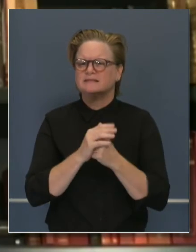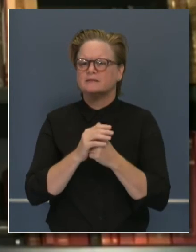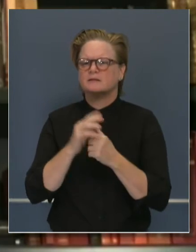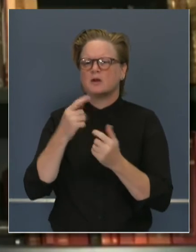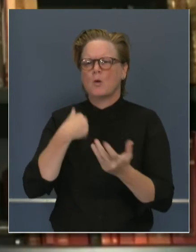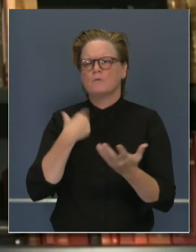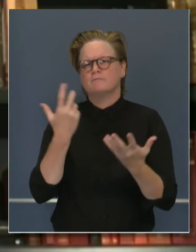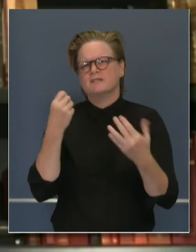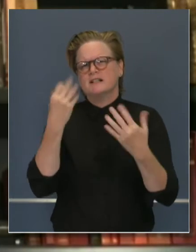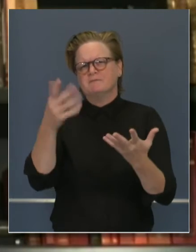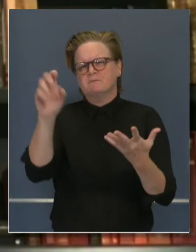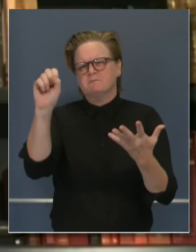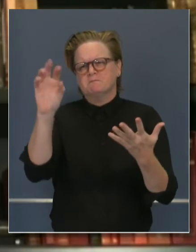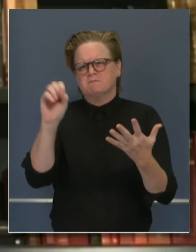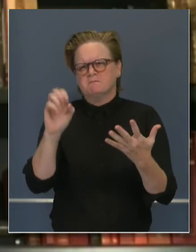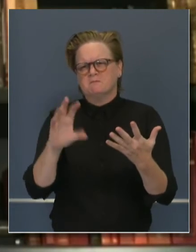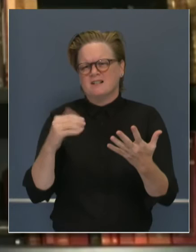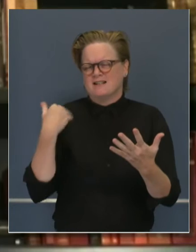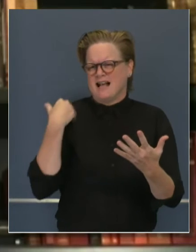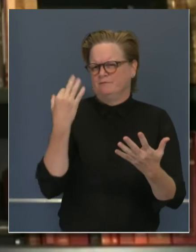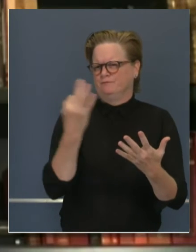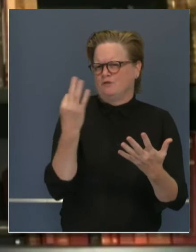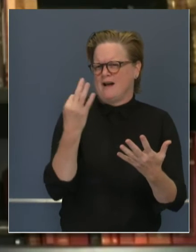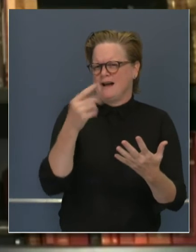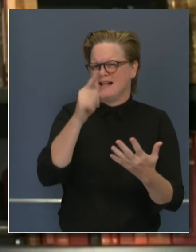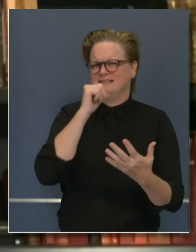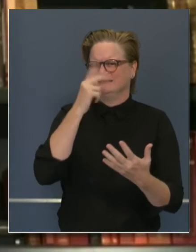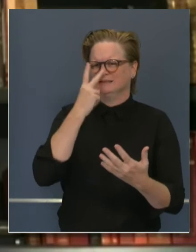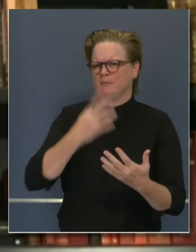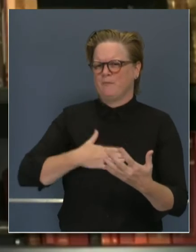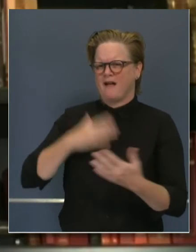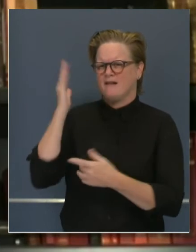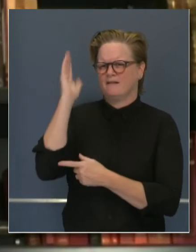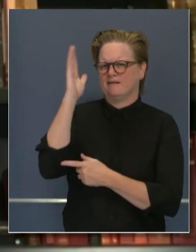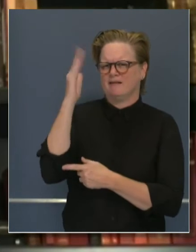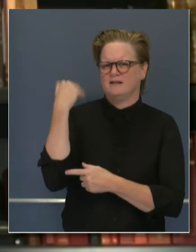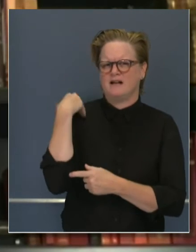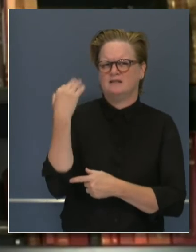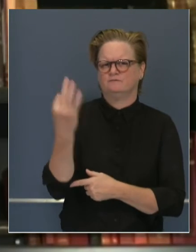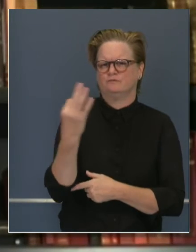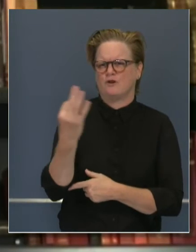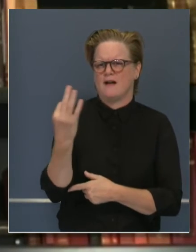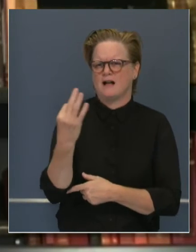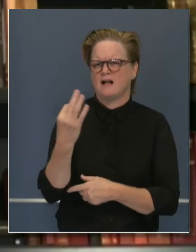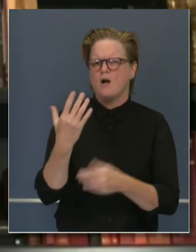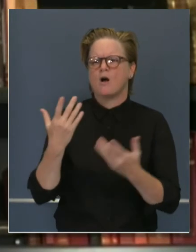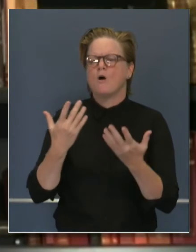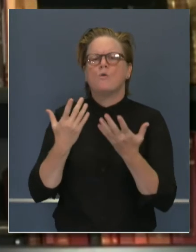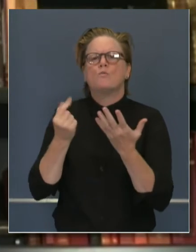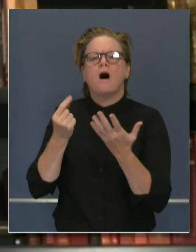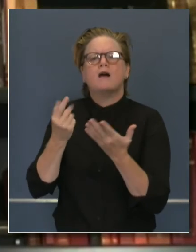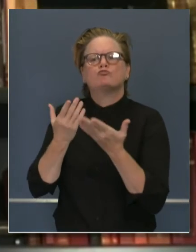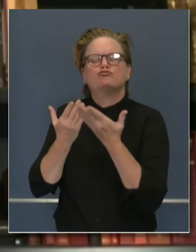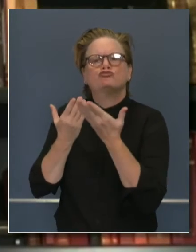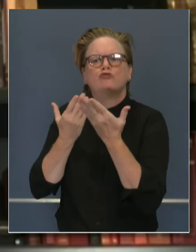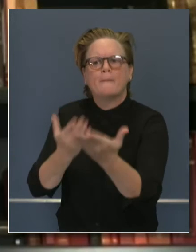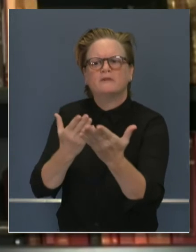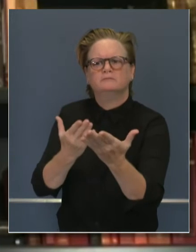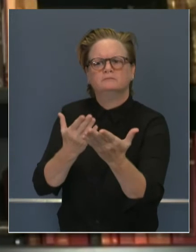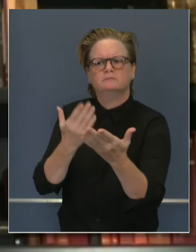that may not have tuned in Friday an overview of what the thinking was in terms of that recommendation and why you think it's important at this